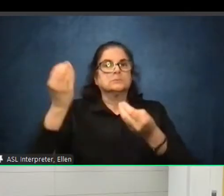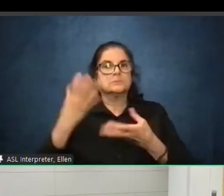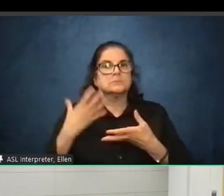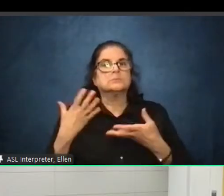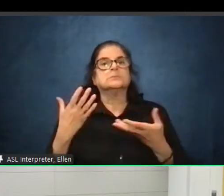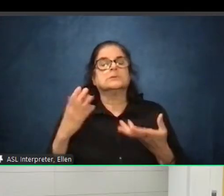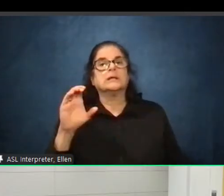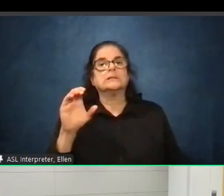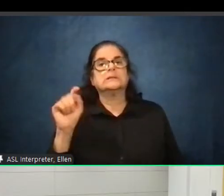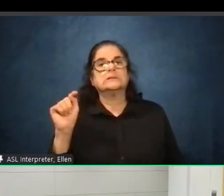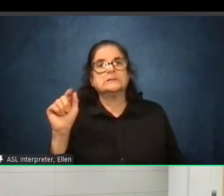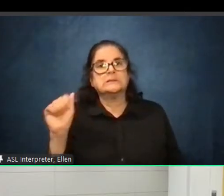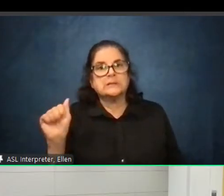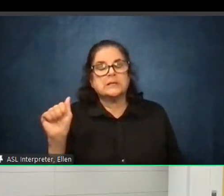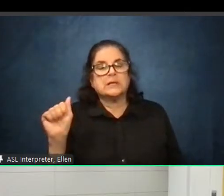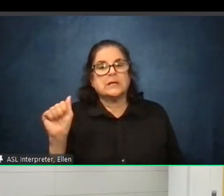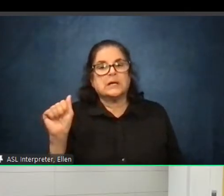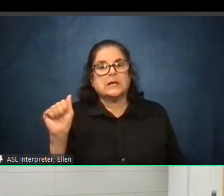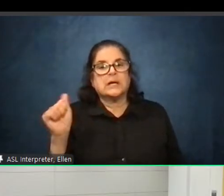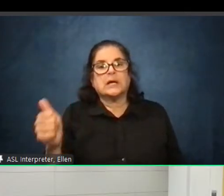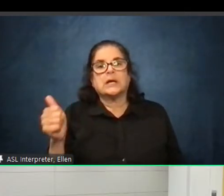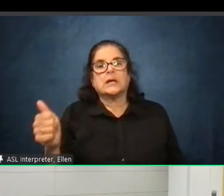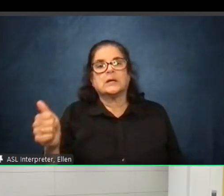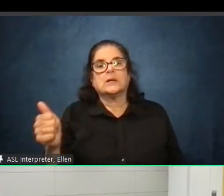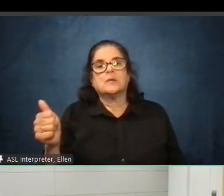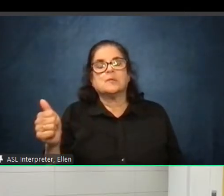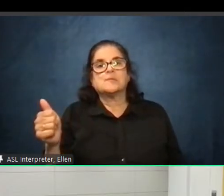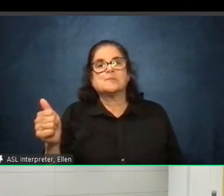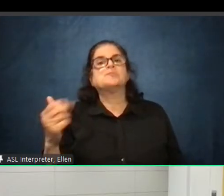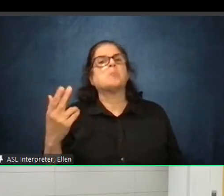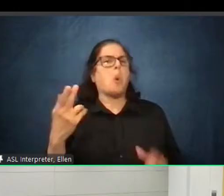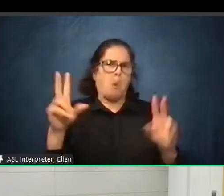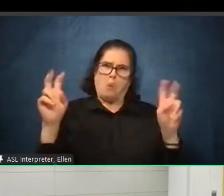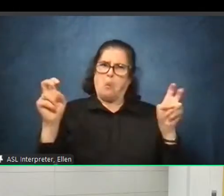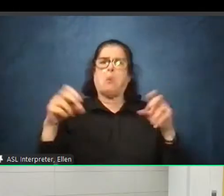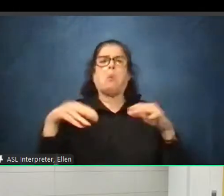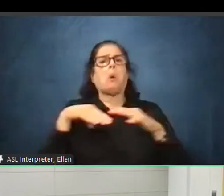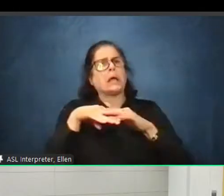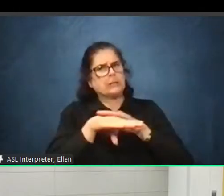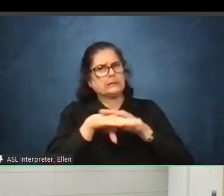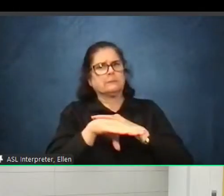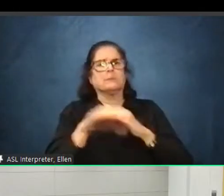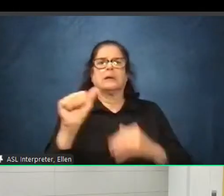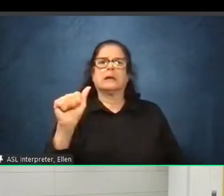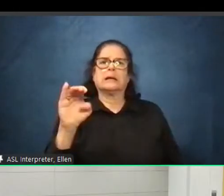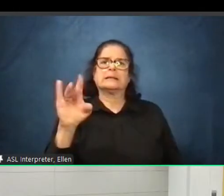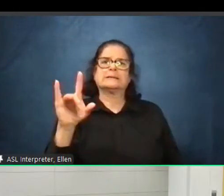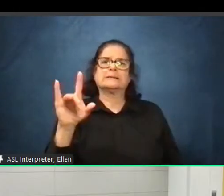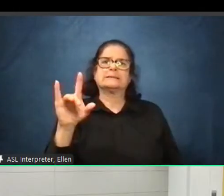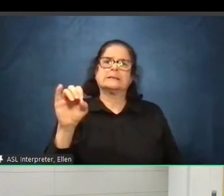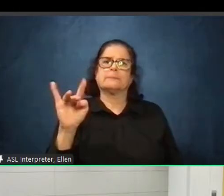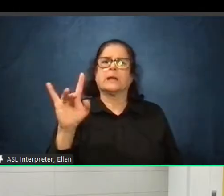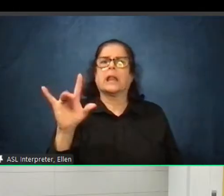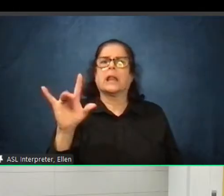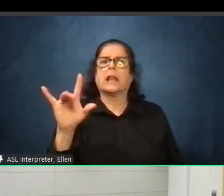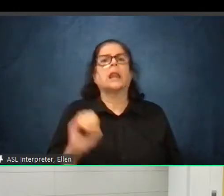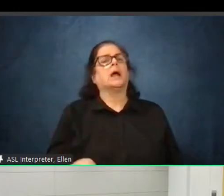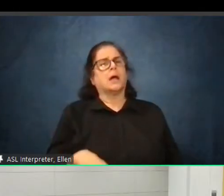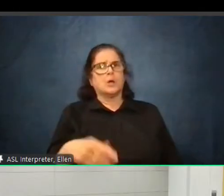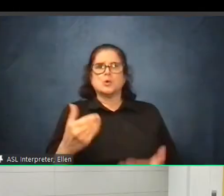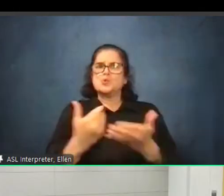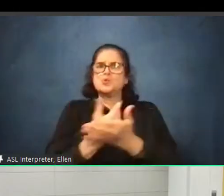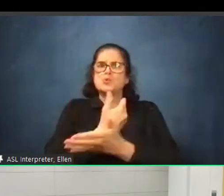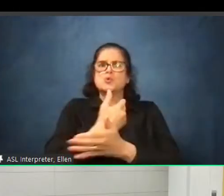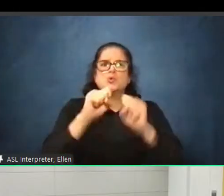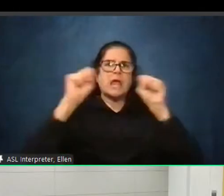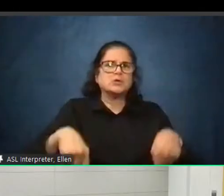CTA is accessible. And like there are new stations that are going to be open and that the